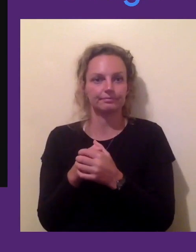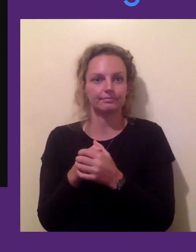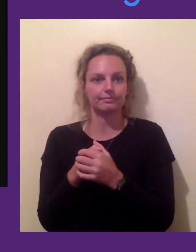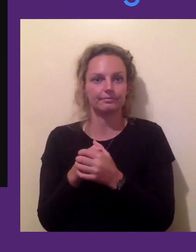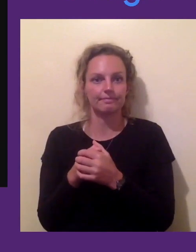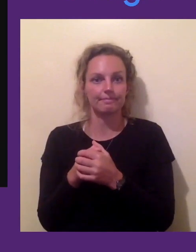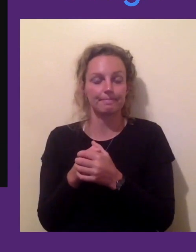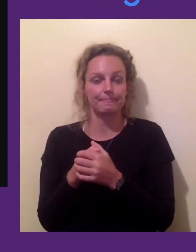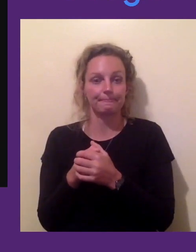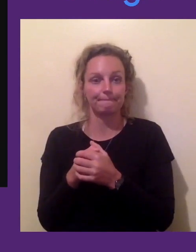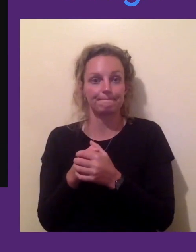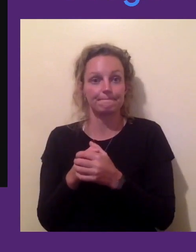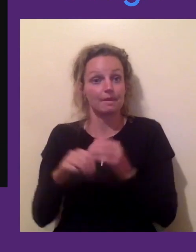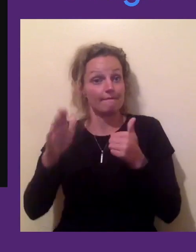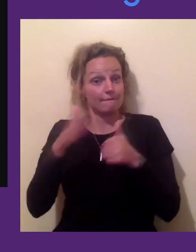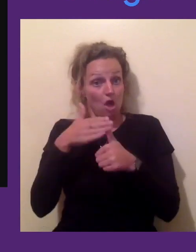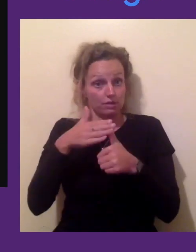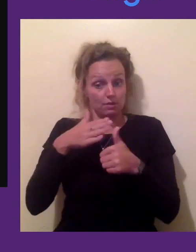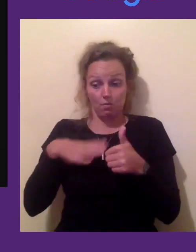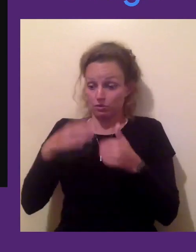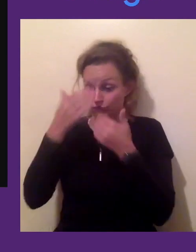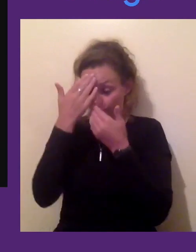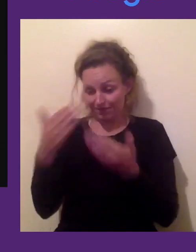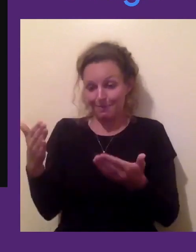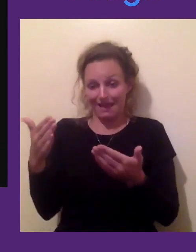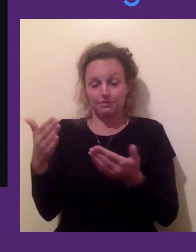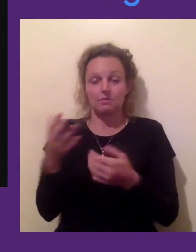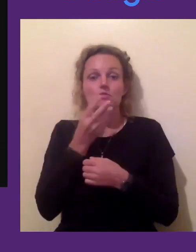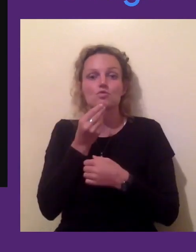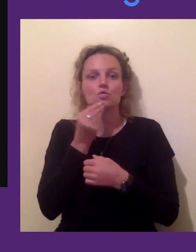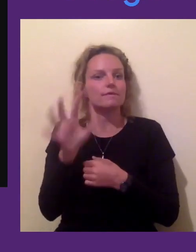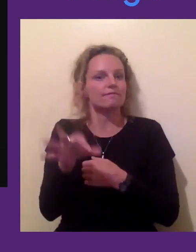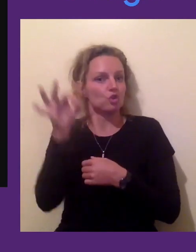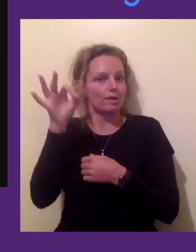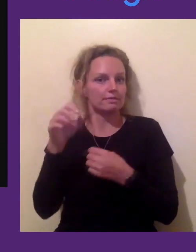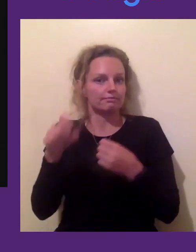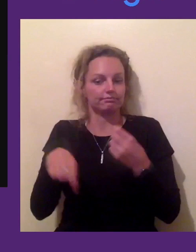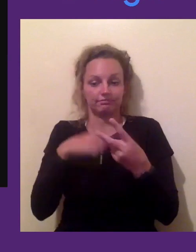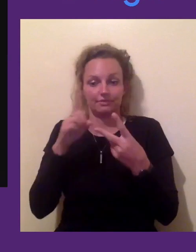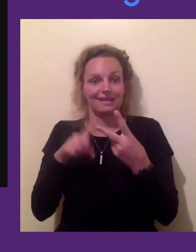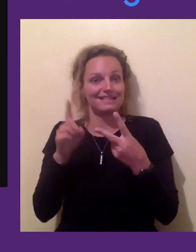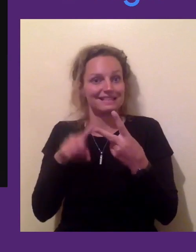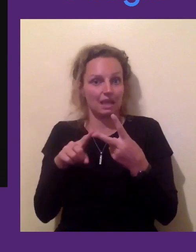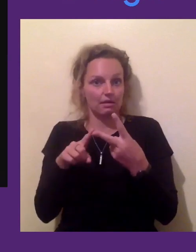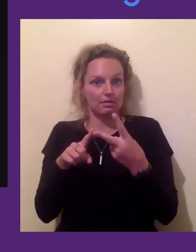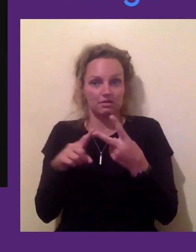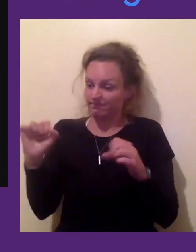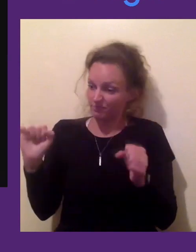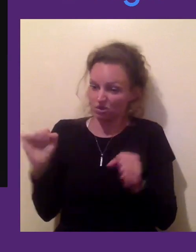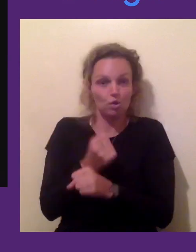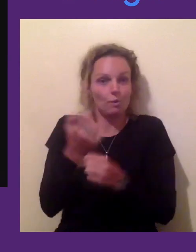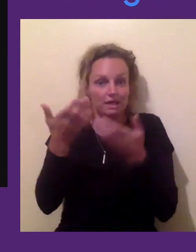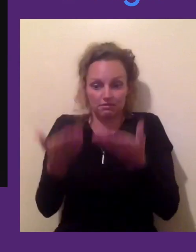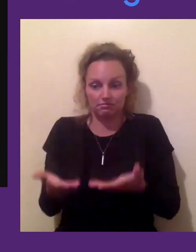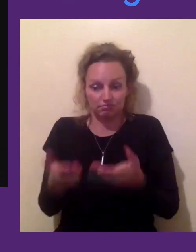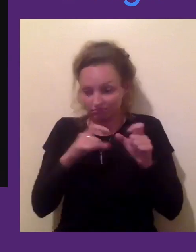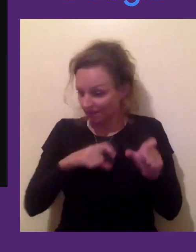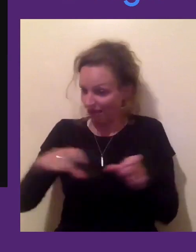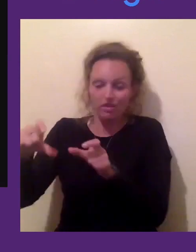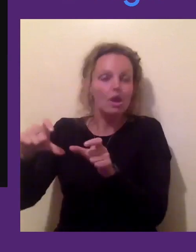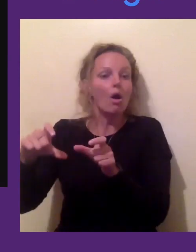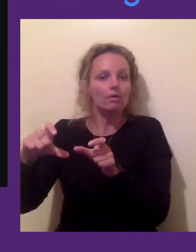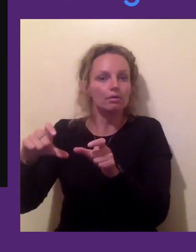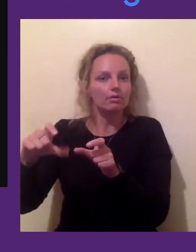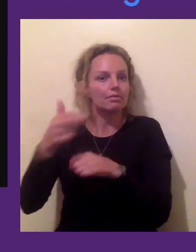choice. Second, just do it. Design for dark mode. Don't throw away hierarchy and proximity visual